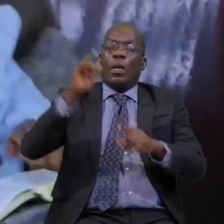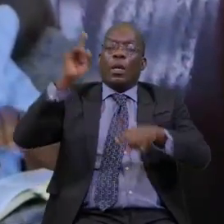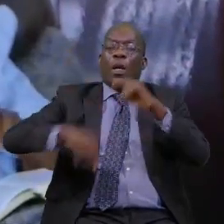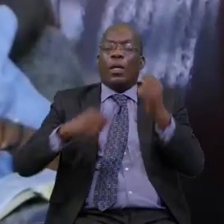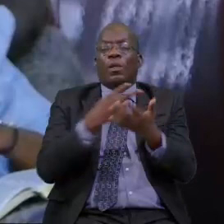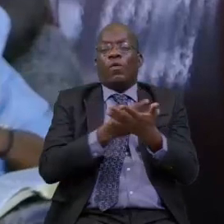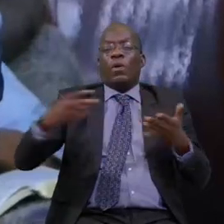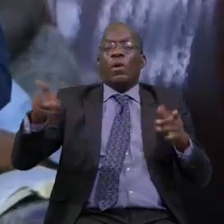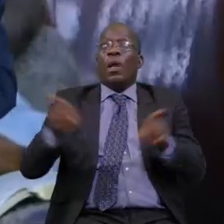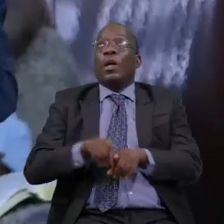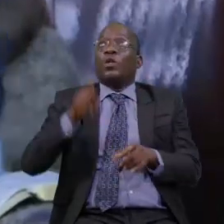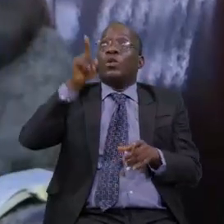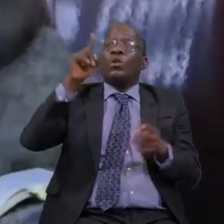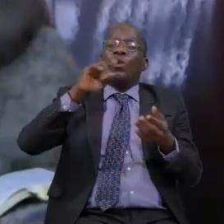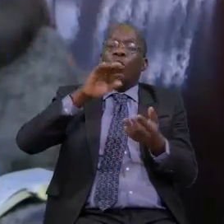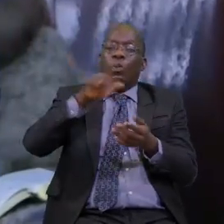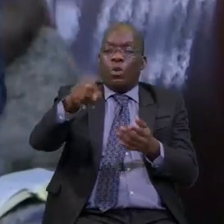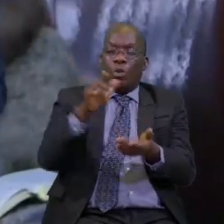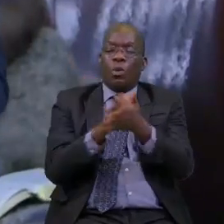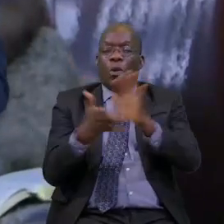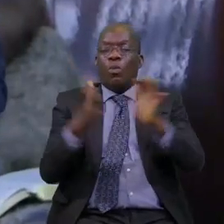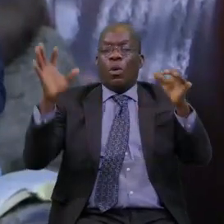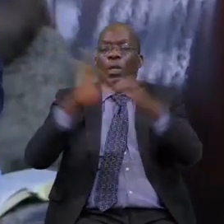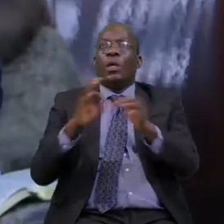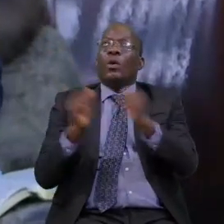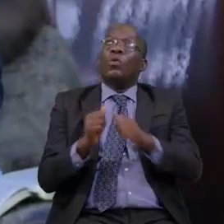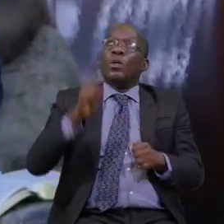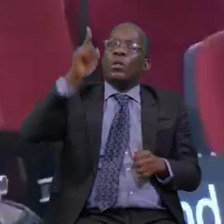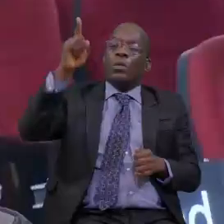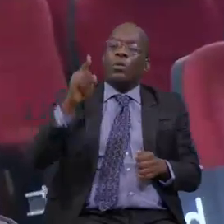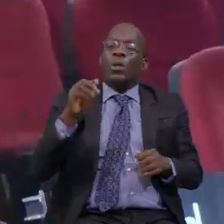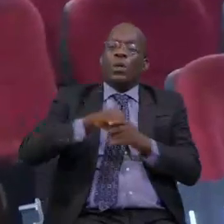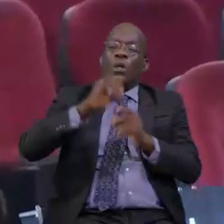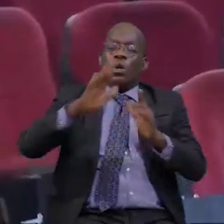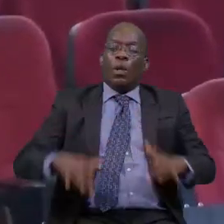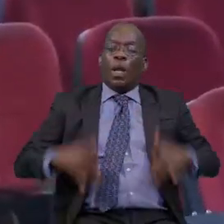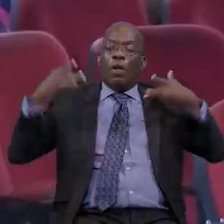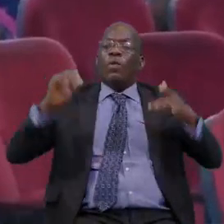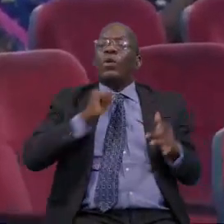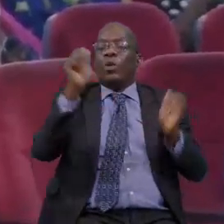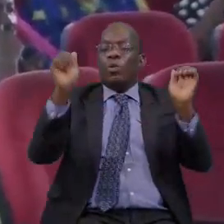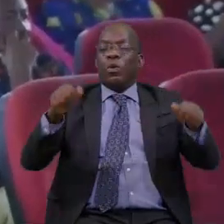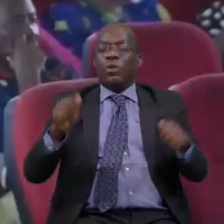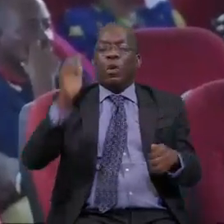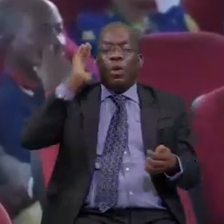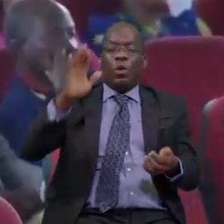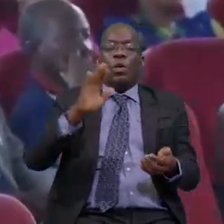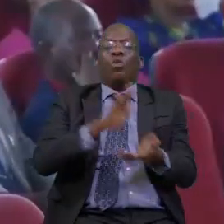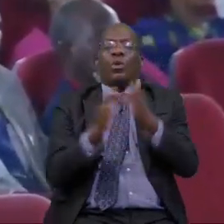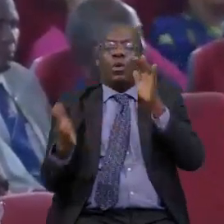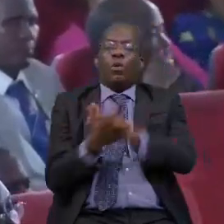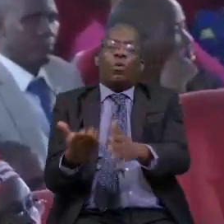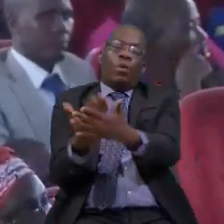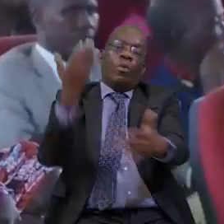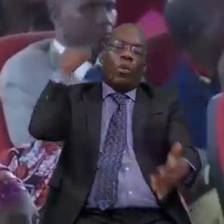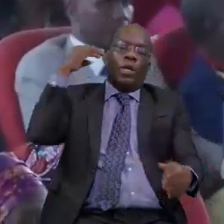with him in your life, impossibilities will dwindle to nothingness. Because